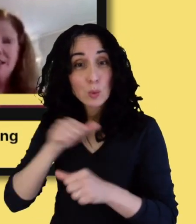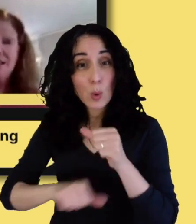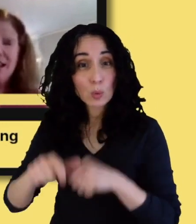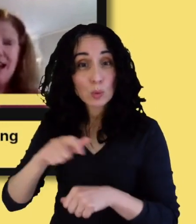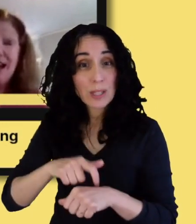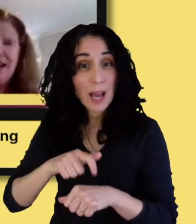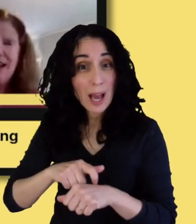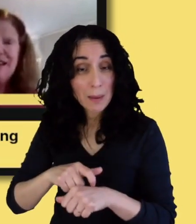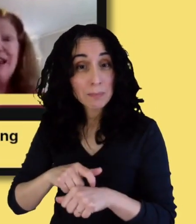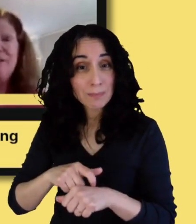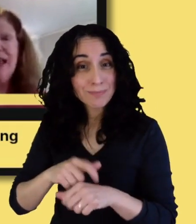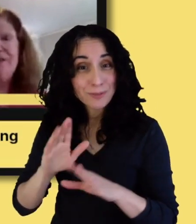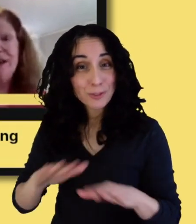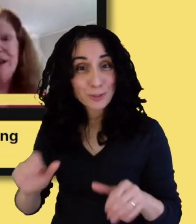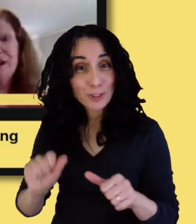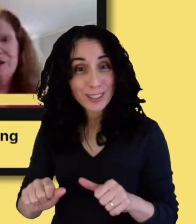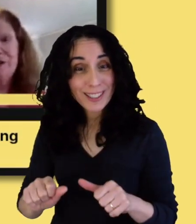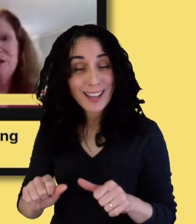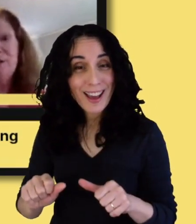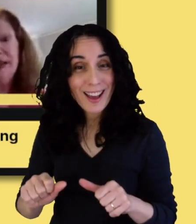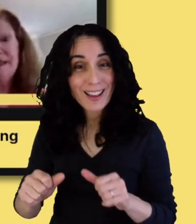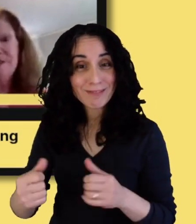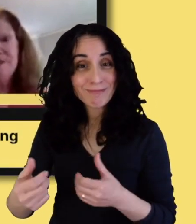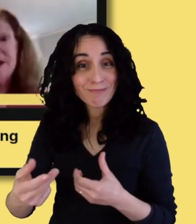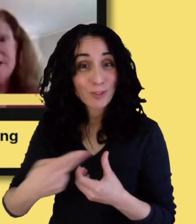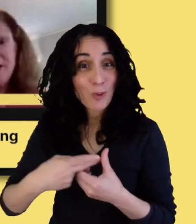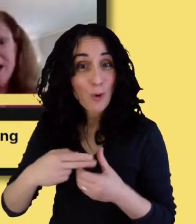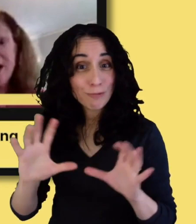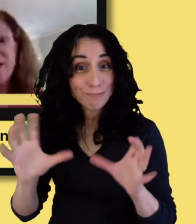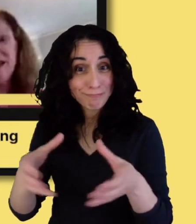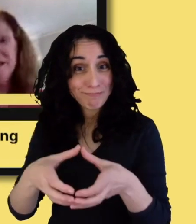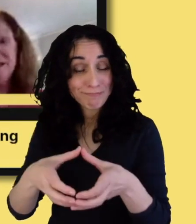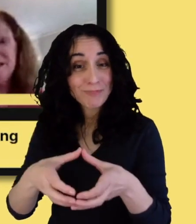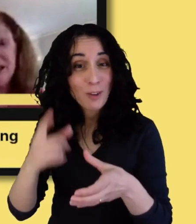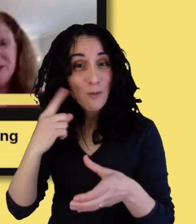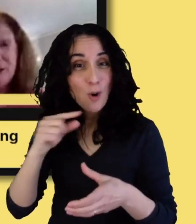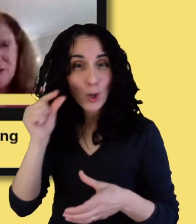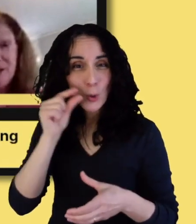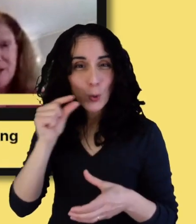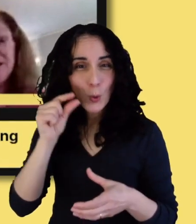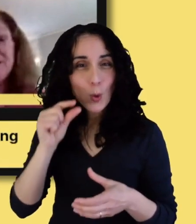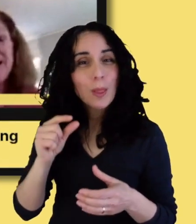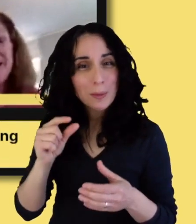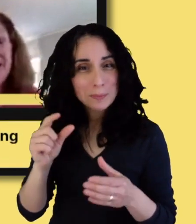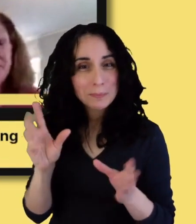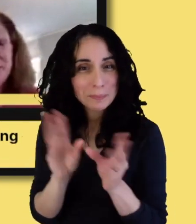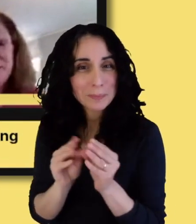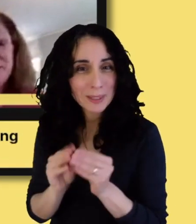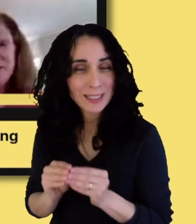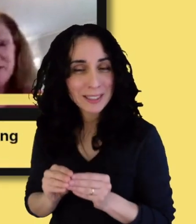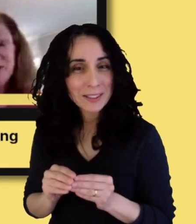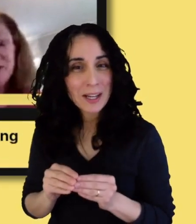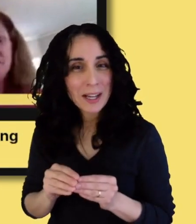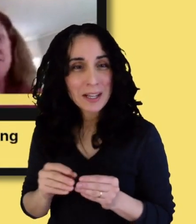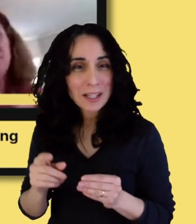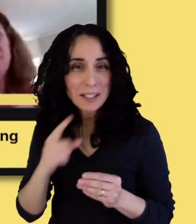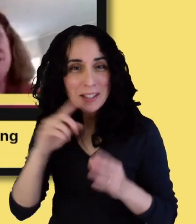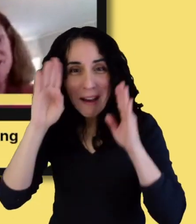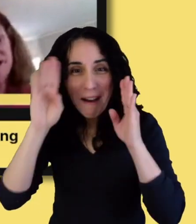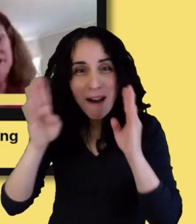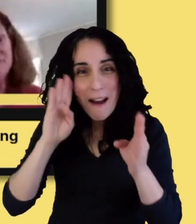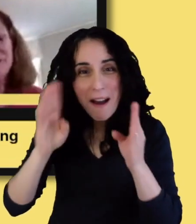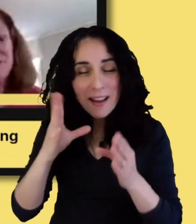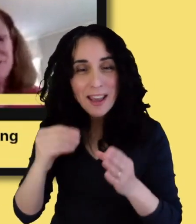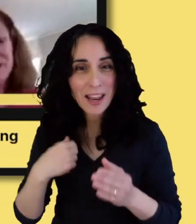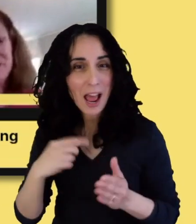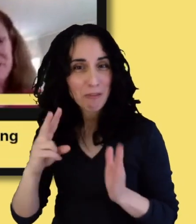can sign on, and we have a Google Meet where we can say hello to one another, and I can read a book. So some community